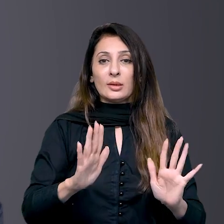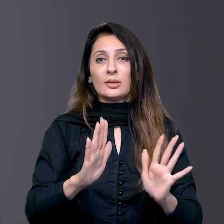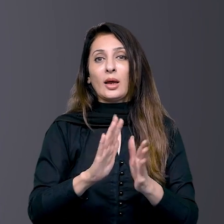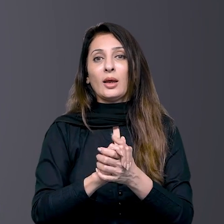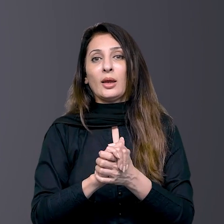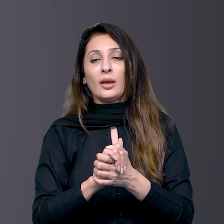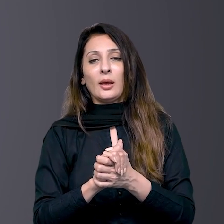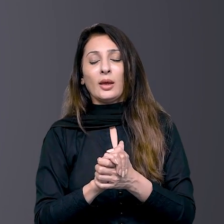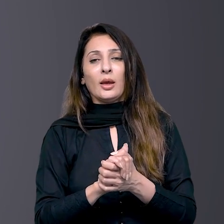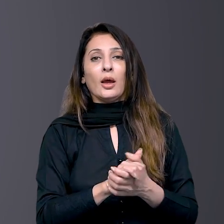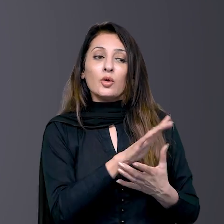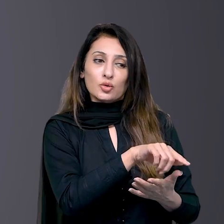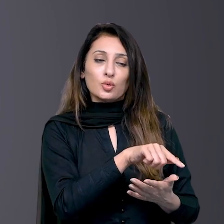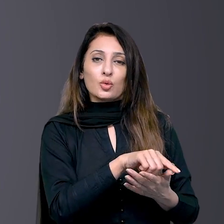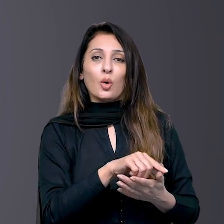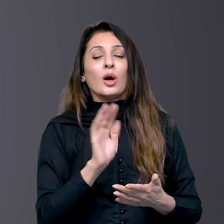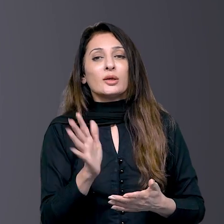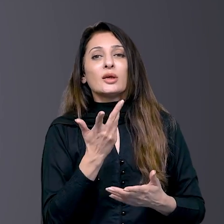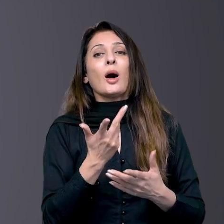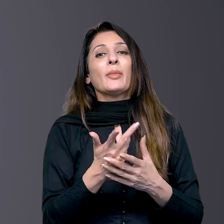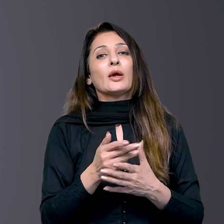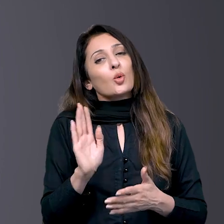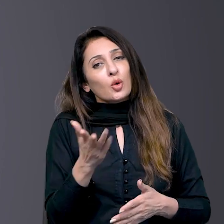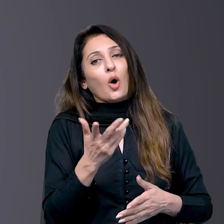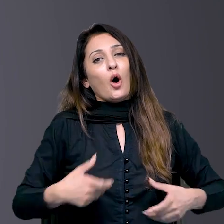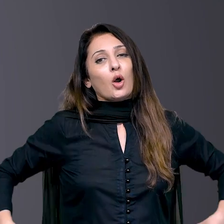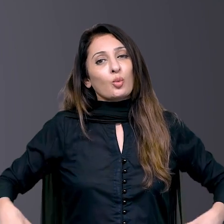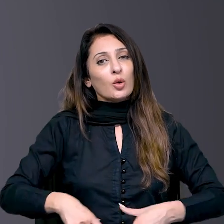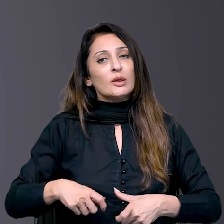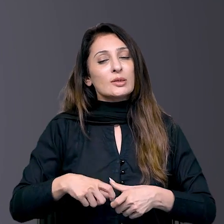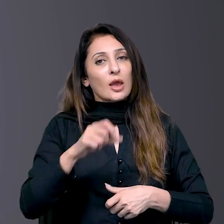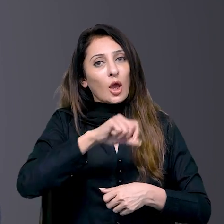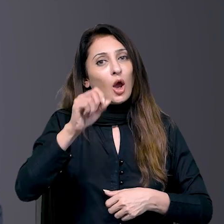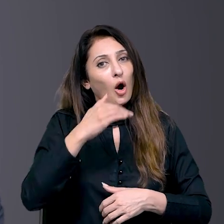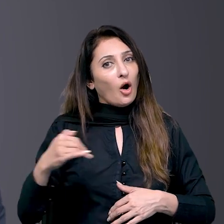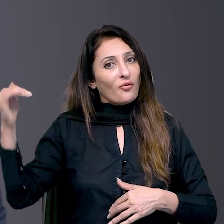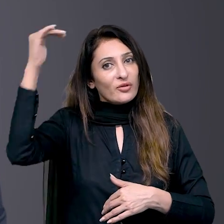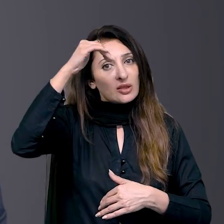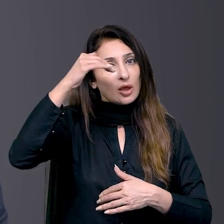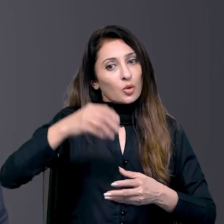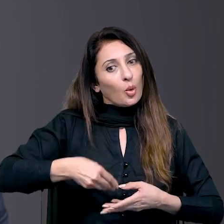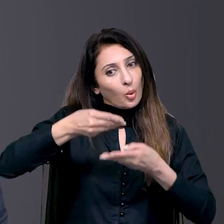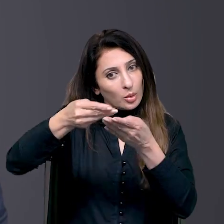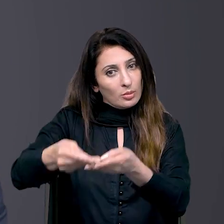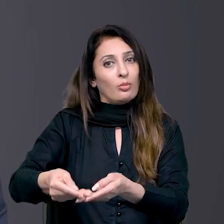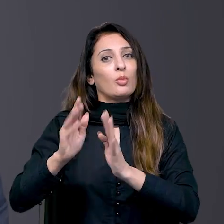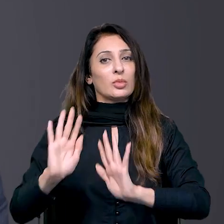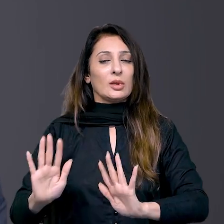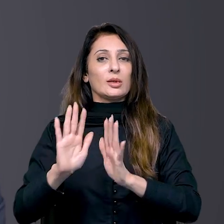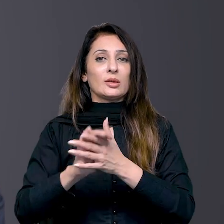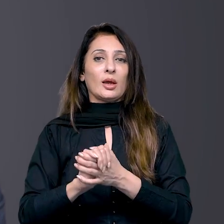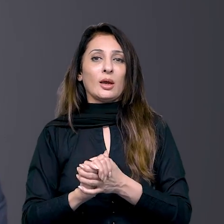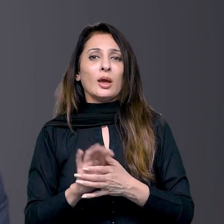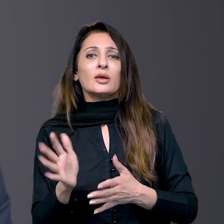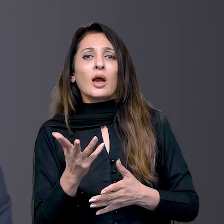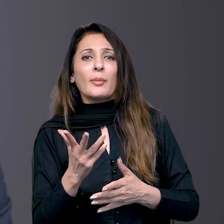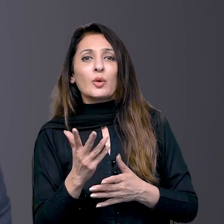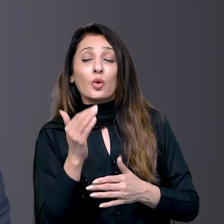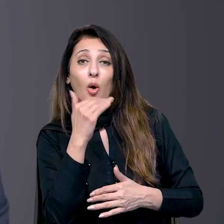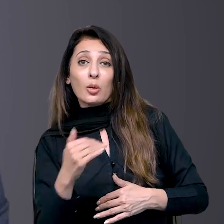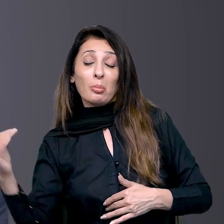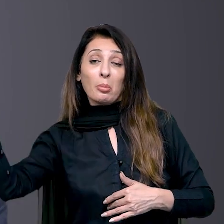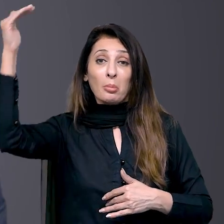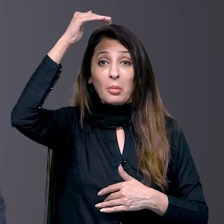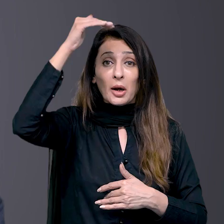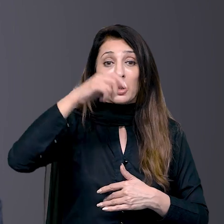subsequently directs a senior police officer to look at the merits of the case, it would do so, and you could always request a more senior